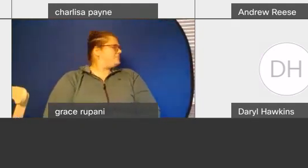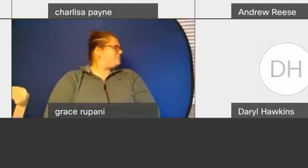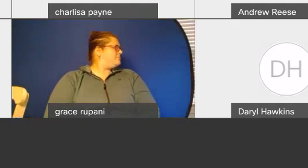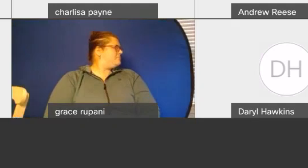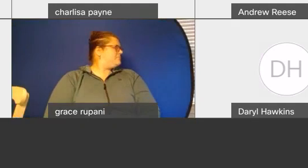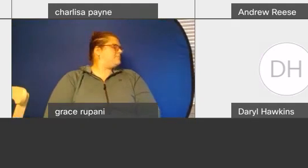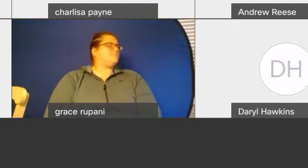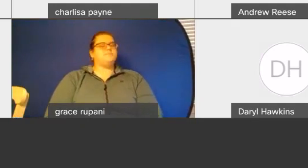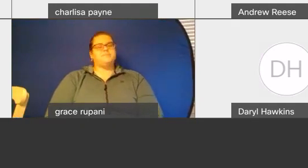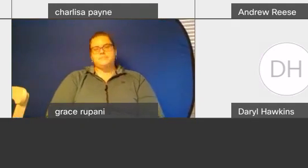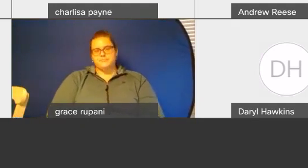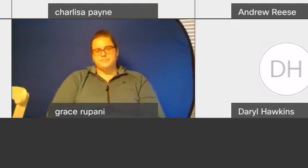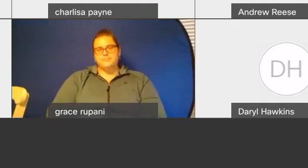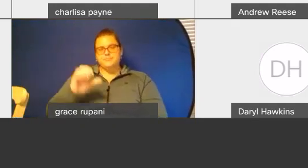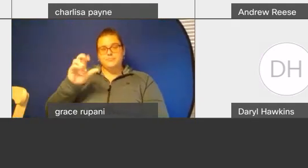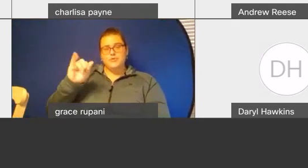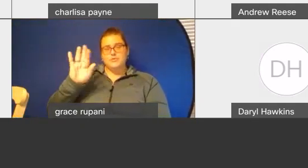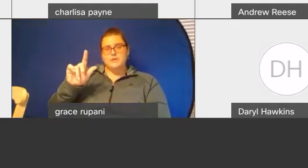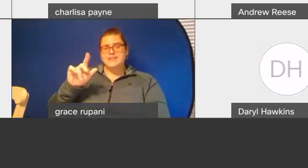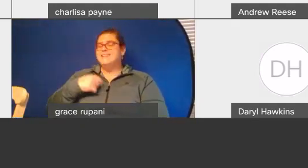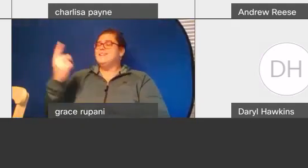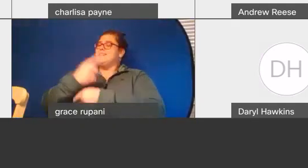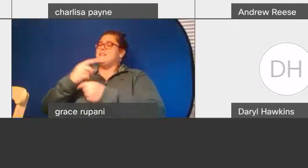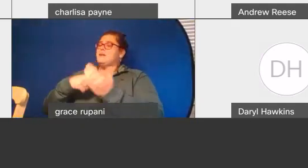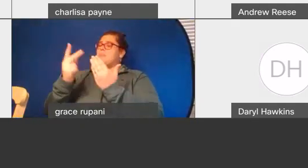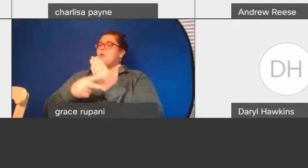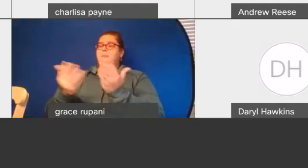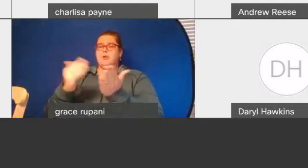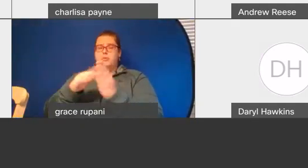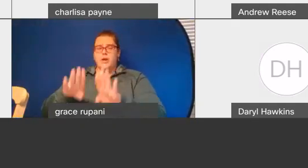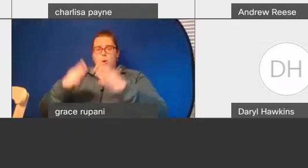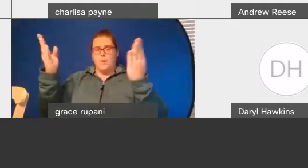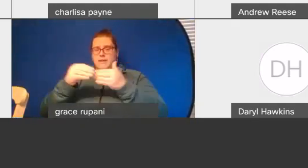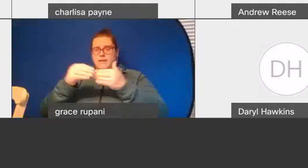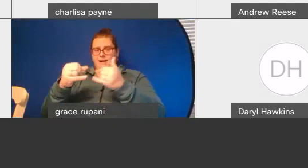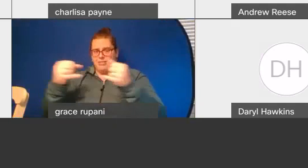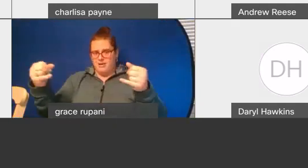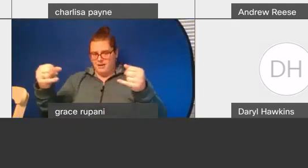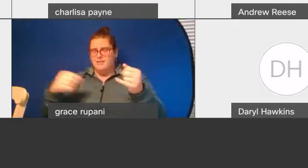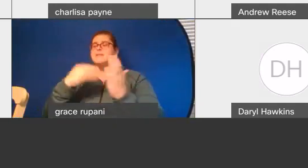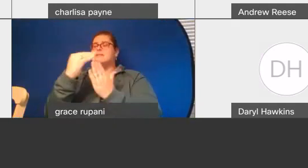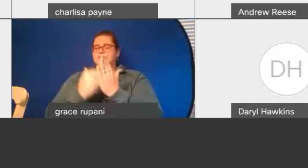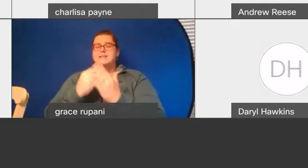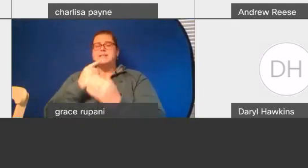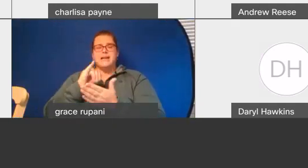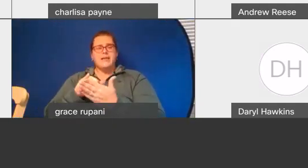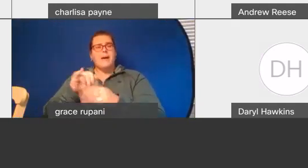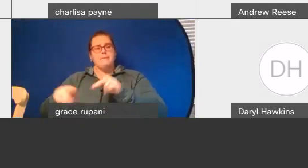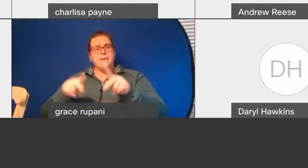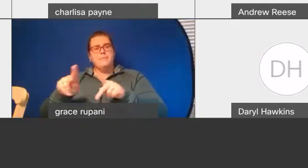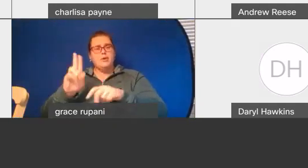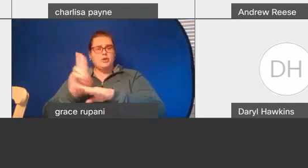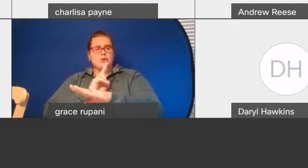In the day program reopening guidelines, it is stated that all participants being assisted during mealtime should wear an